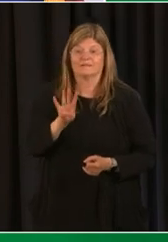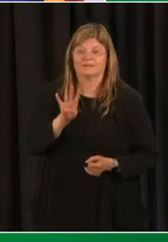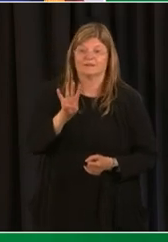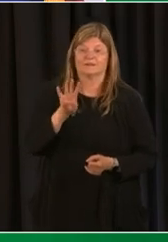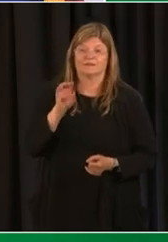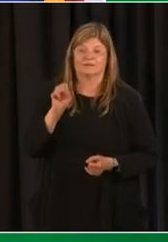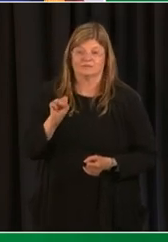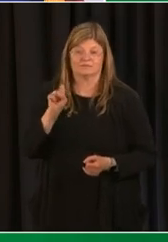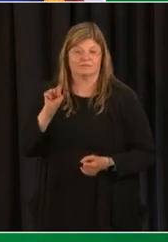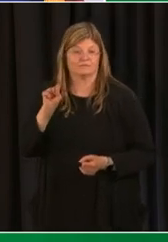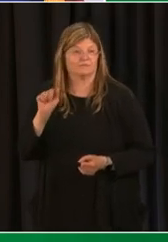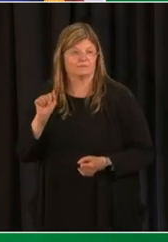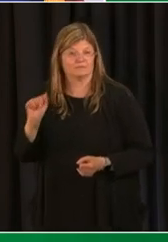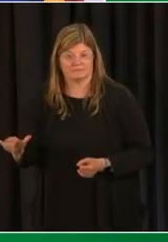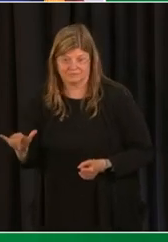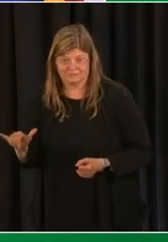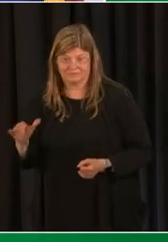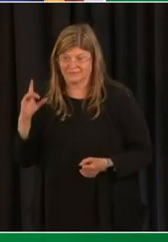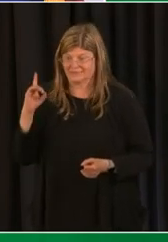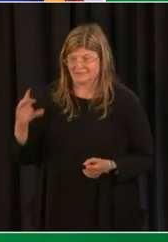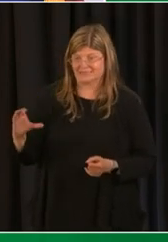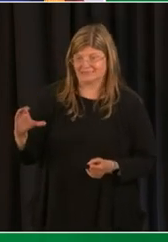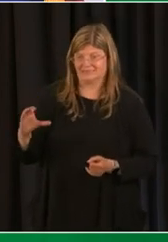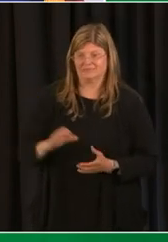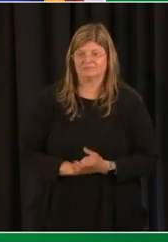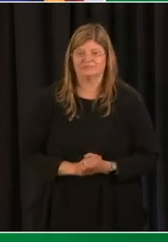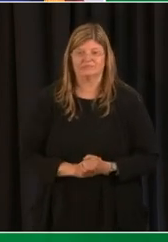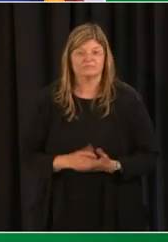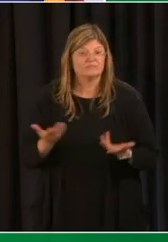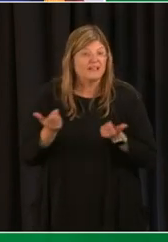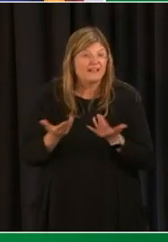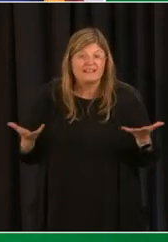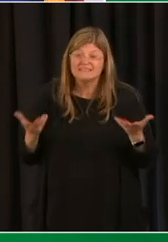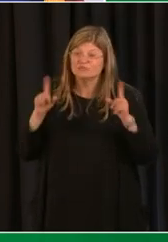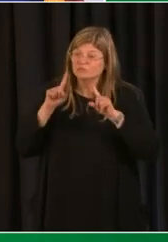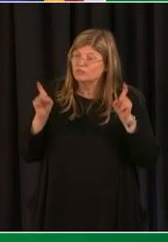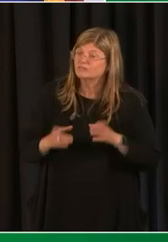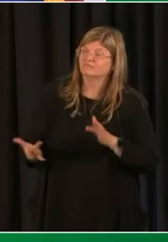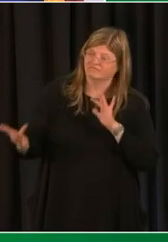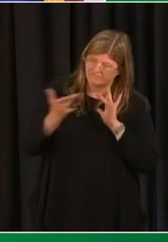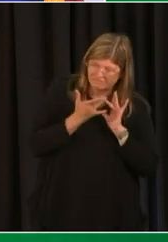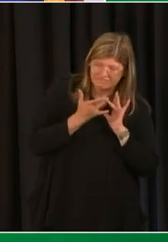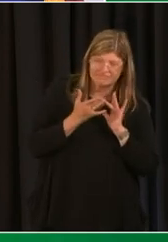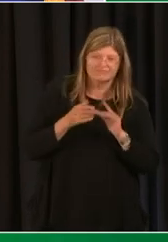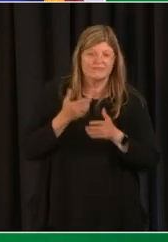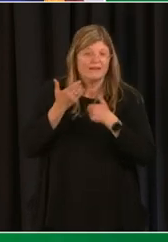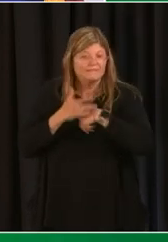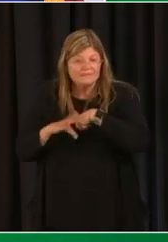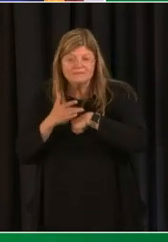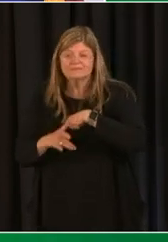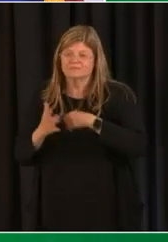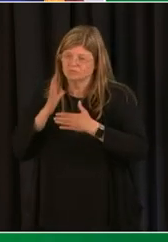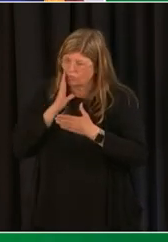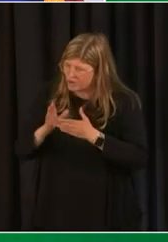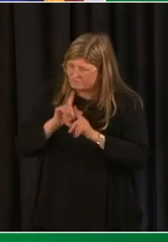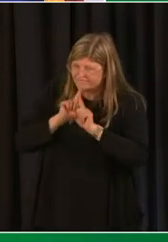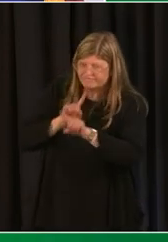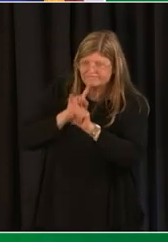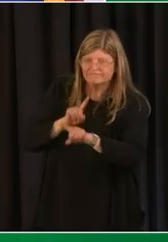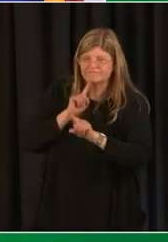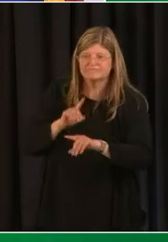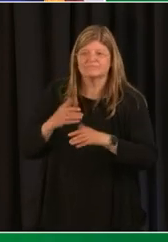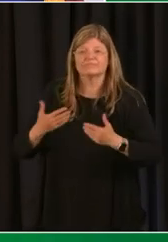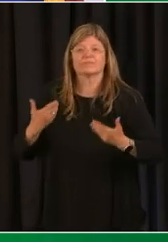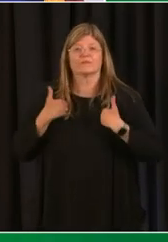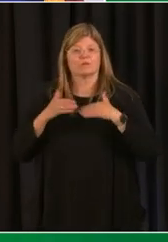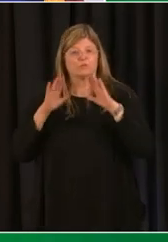1-833-4-STAY-DC, and that will allow you to ask any questions that you have. And we'll even have resources to connect you to some of our great